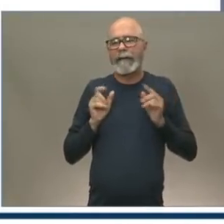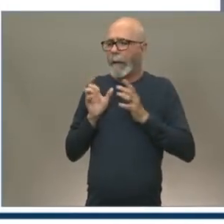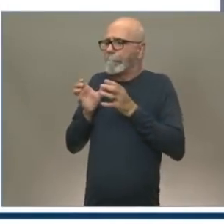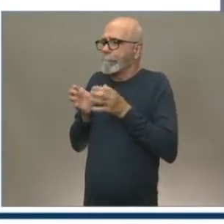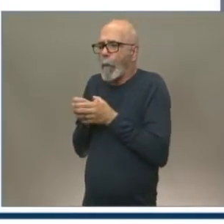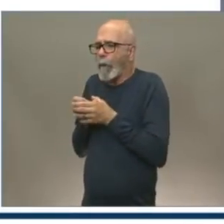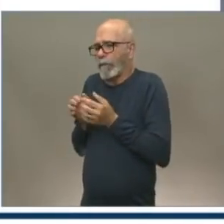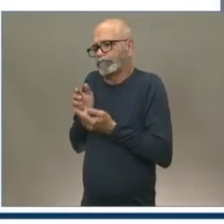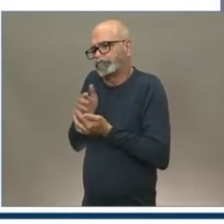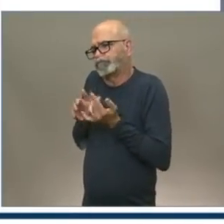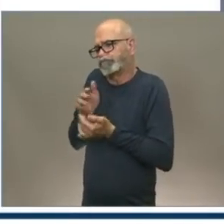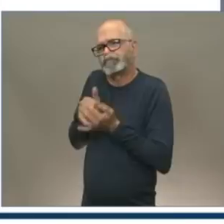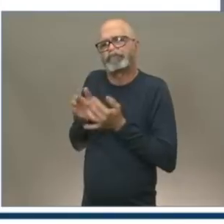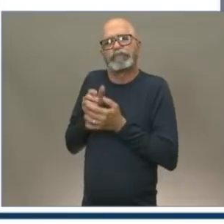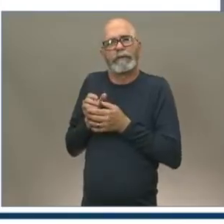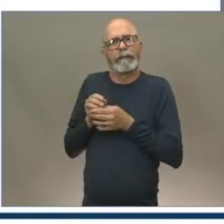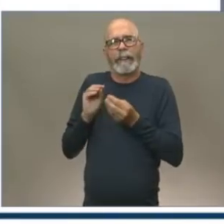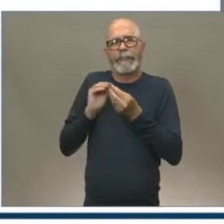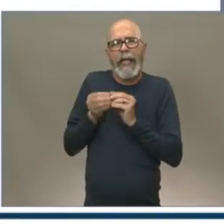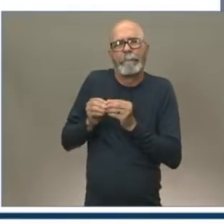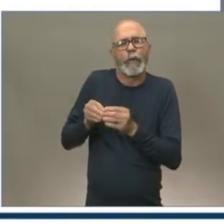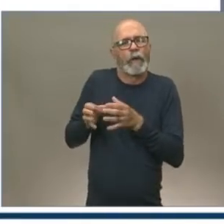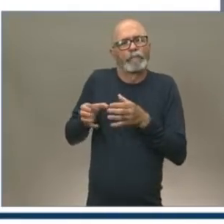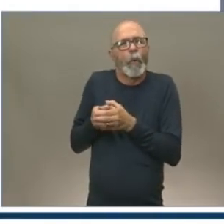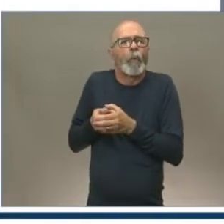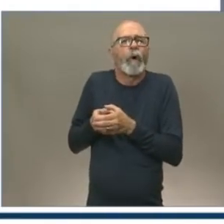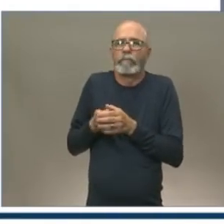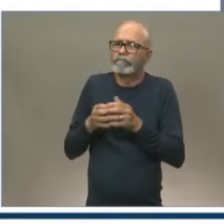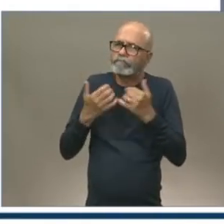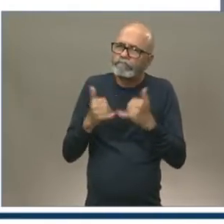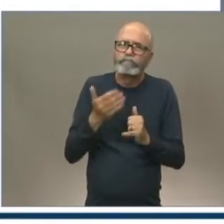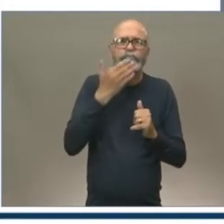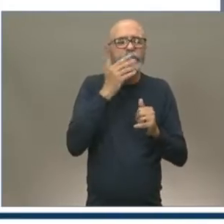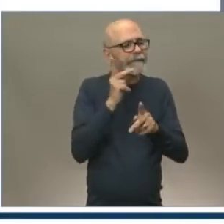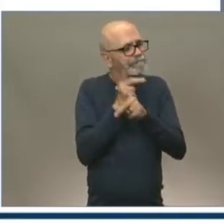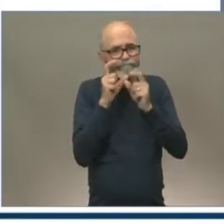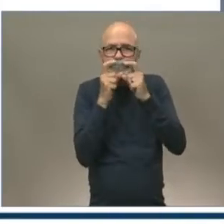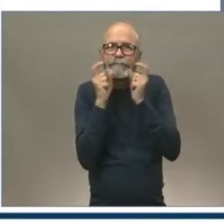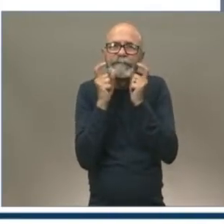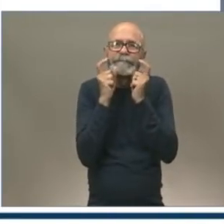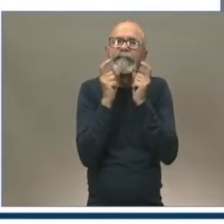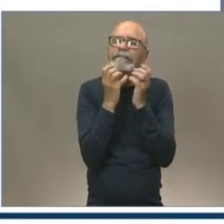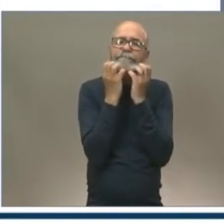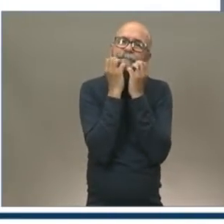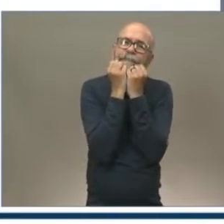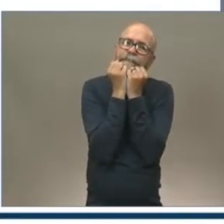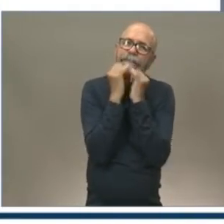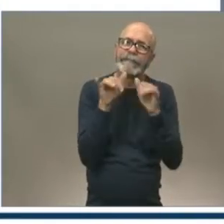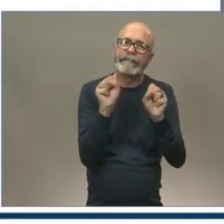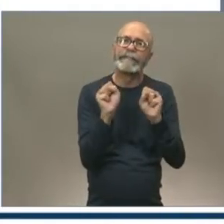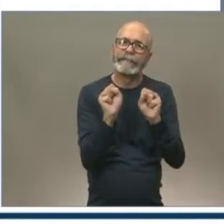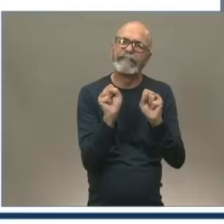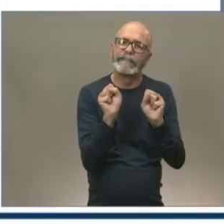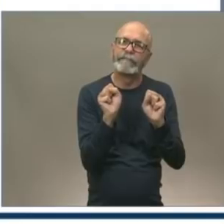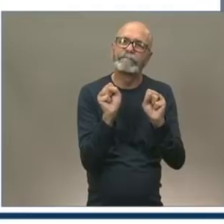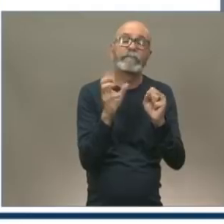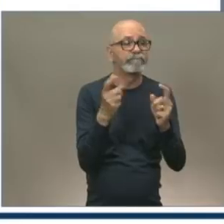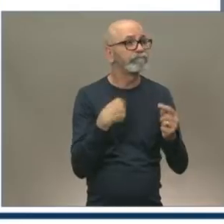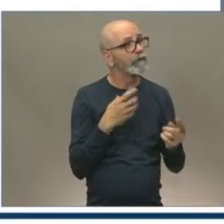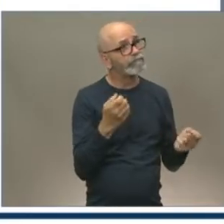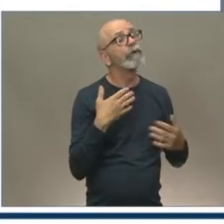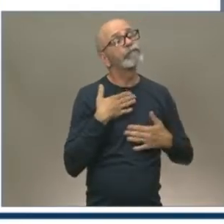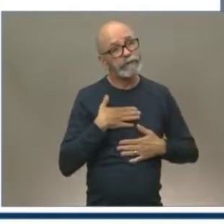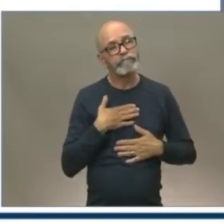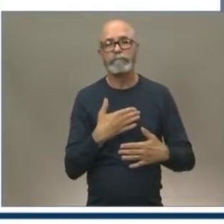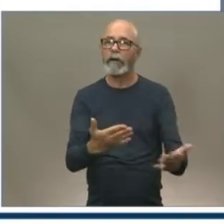your social group as small as you can. Continue to wear your mask. These are important protocols, and I thank you for not